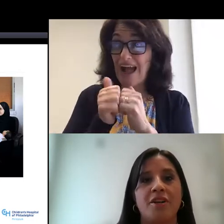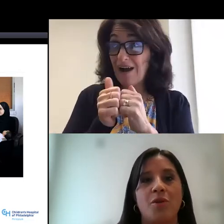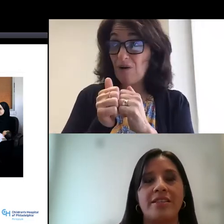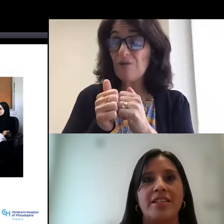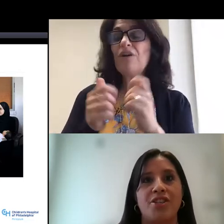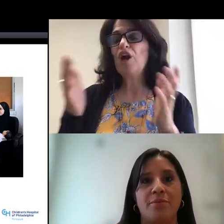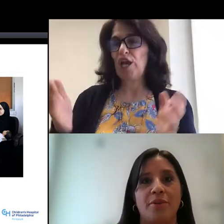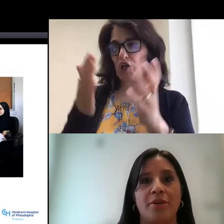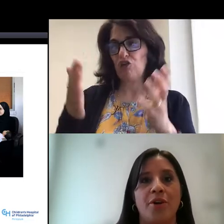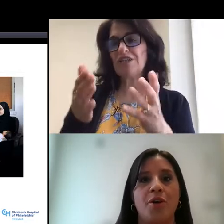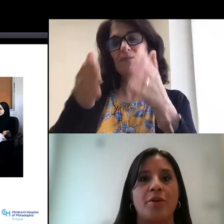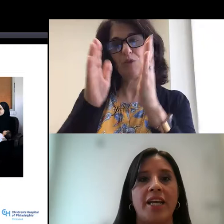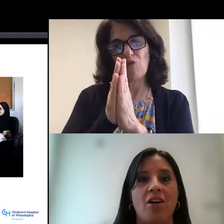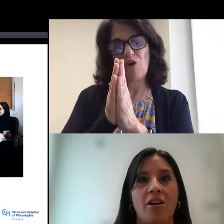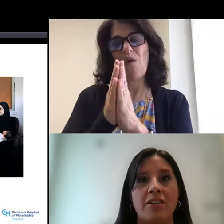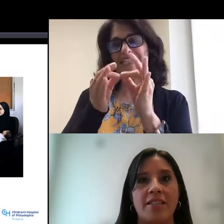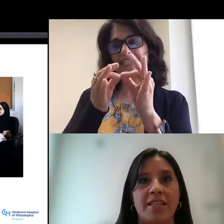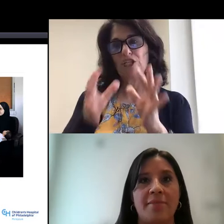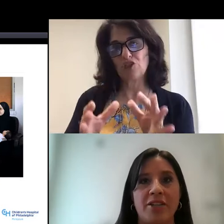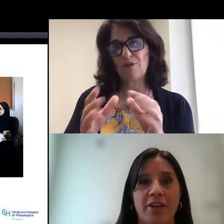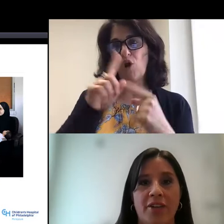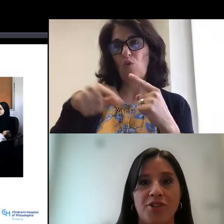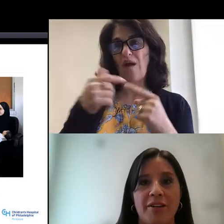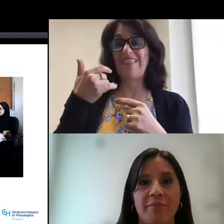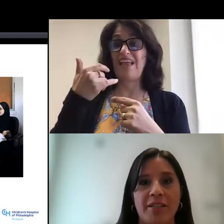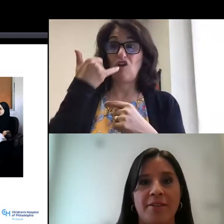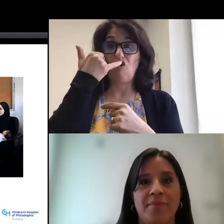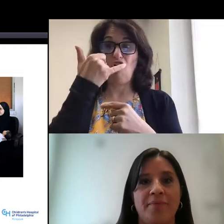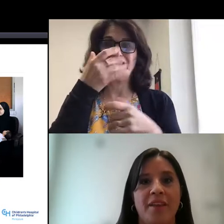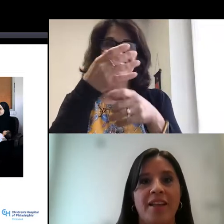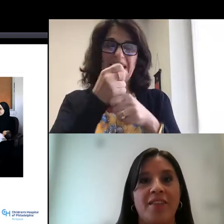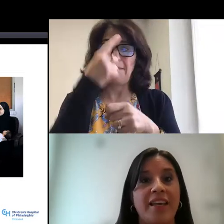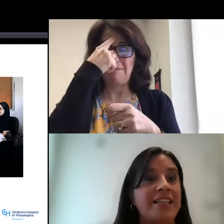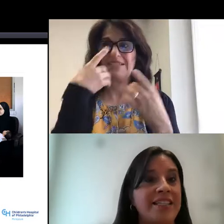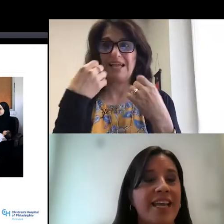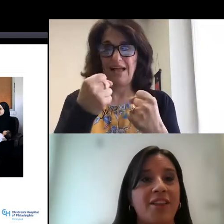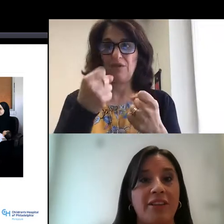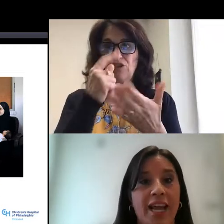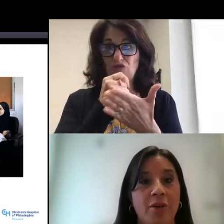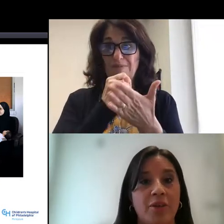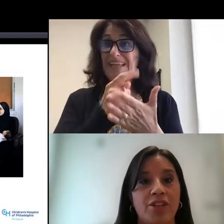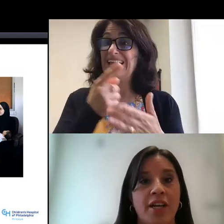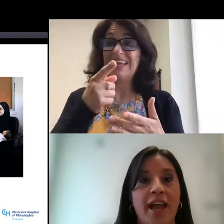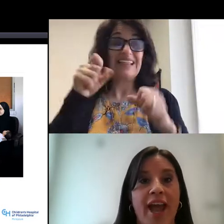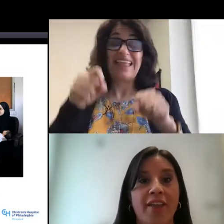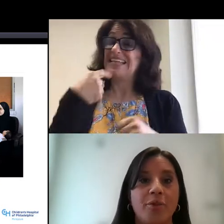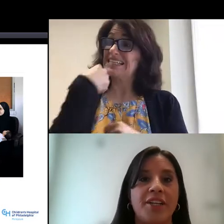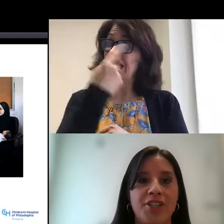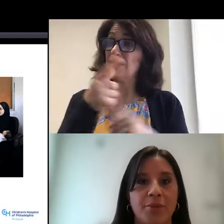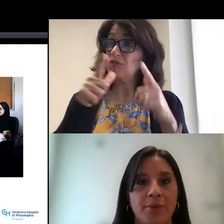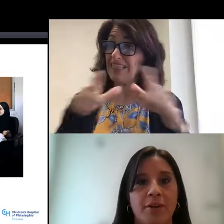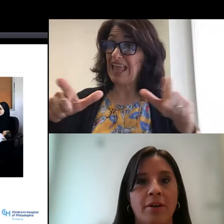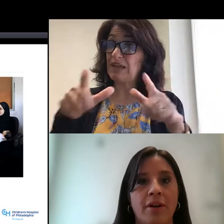to request an interpreter when they call to seek mental health treatment. They can say their language and the